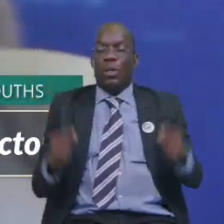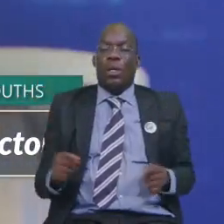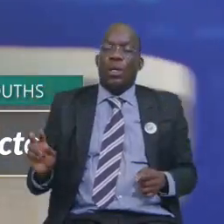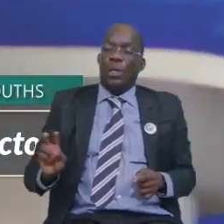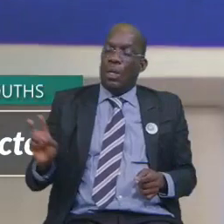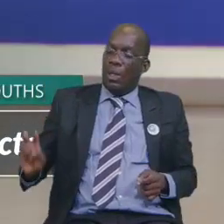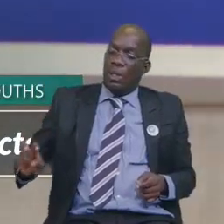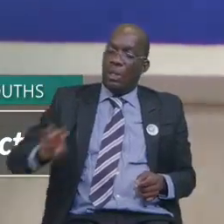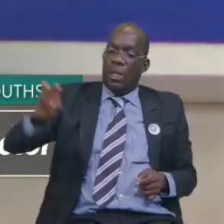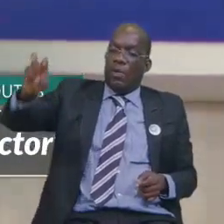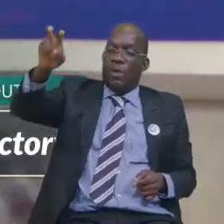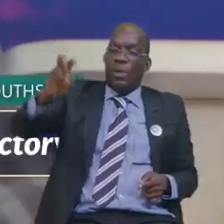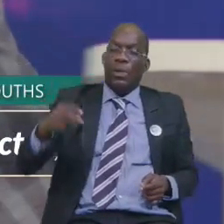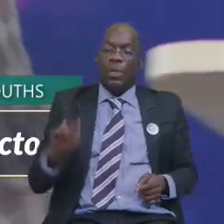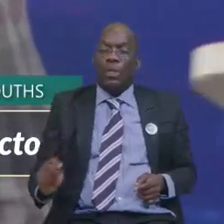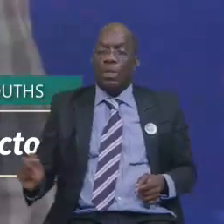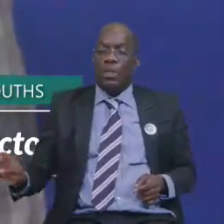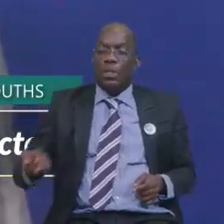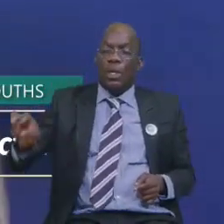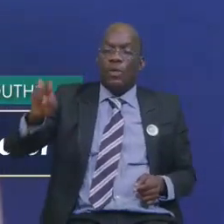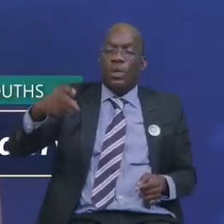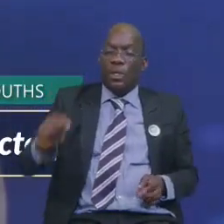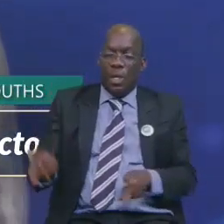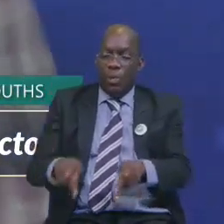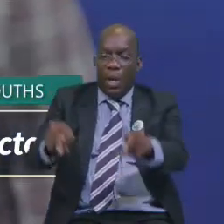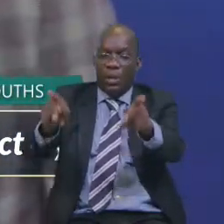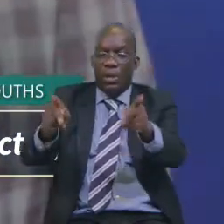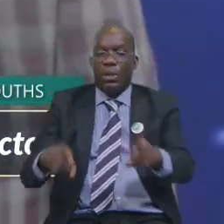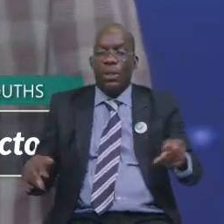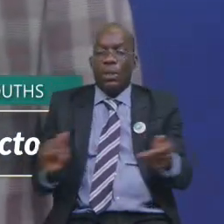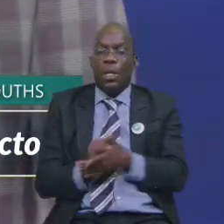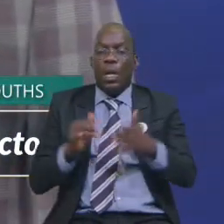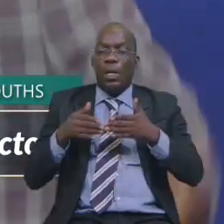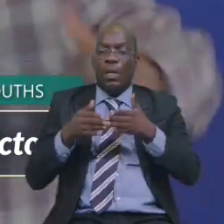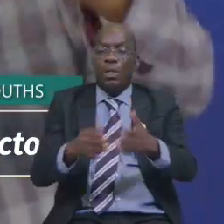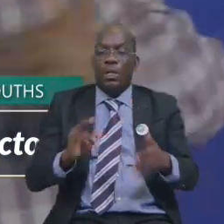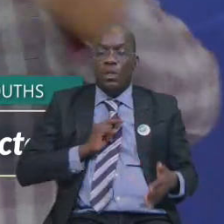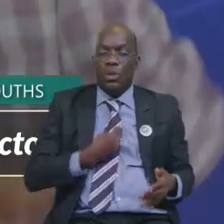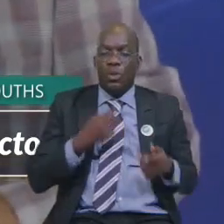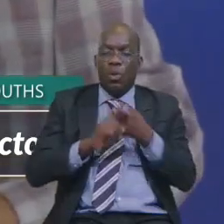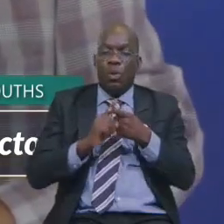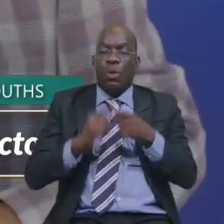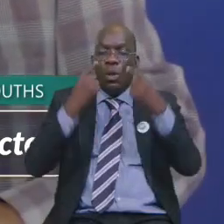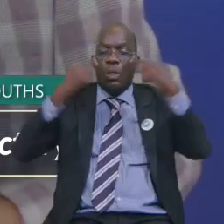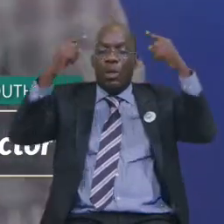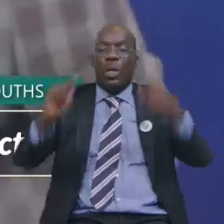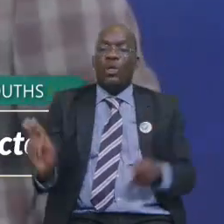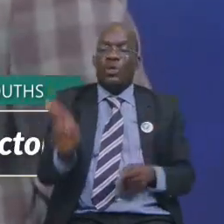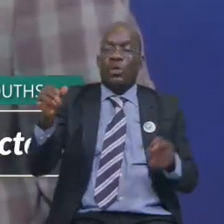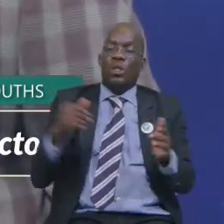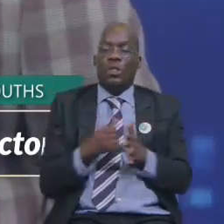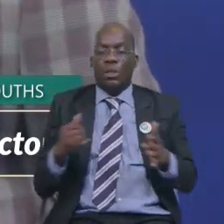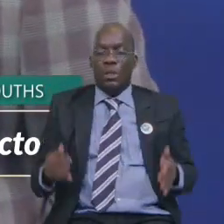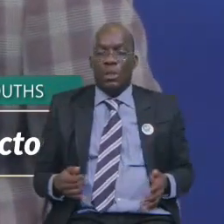That is the trajectory, the path that leads us to success. Maximize that.